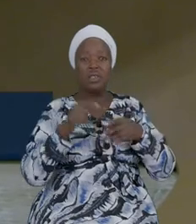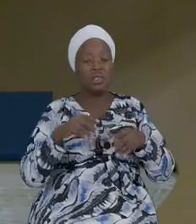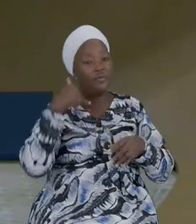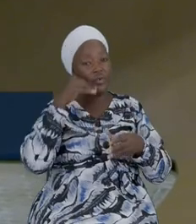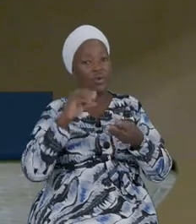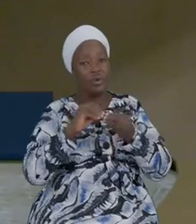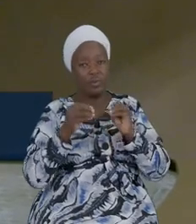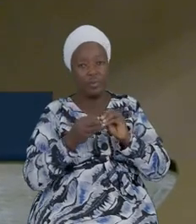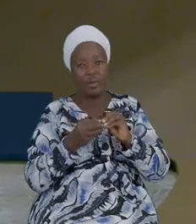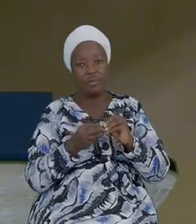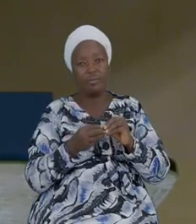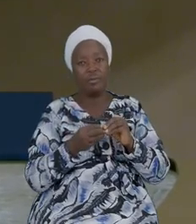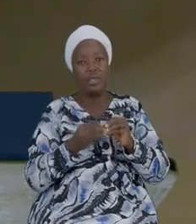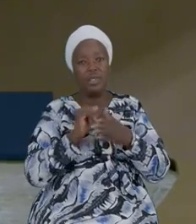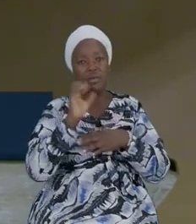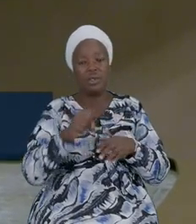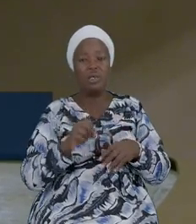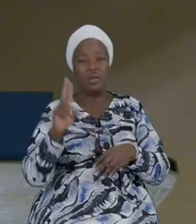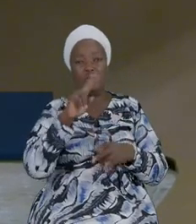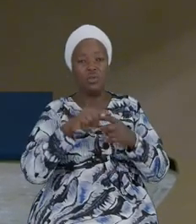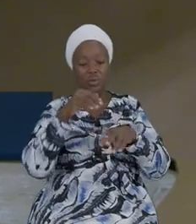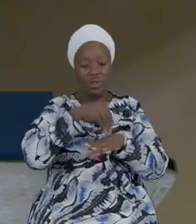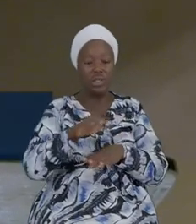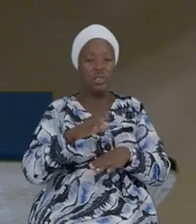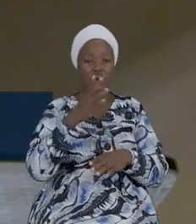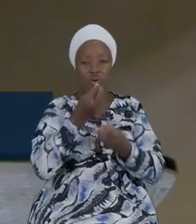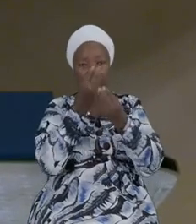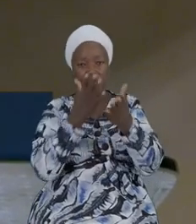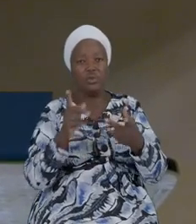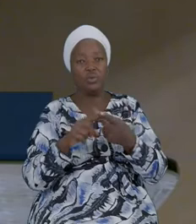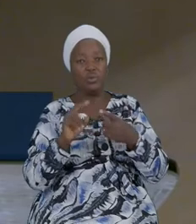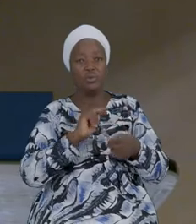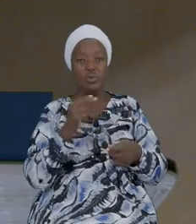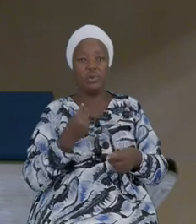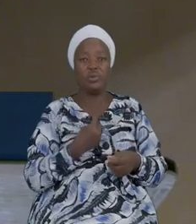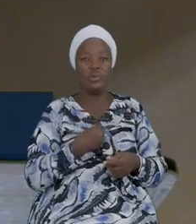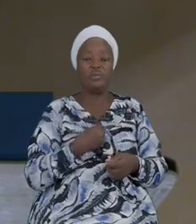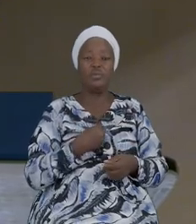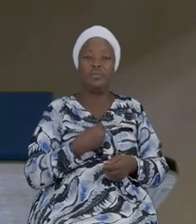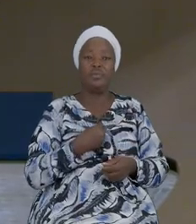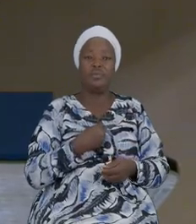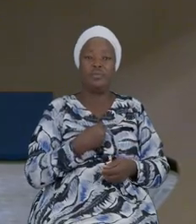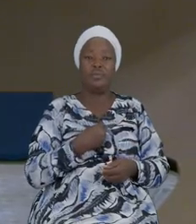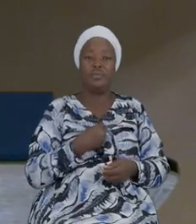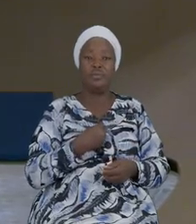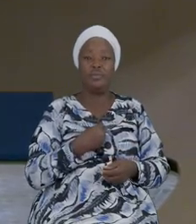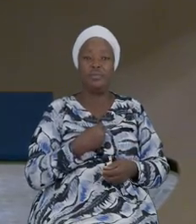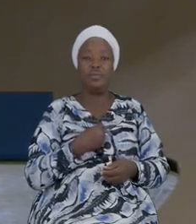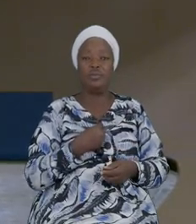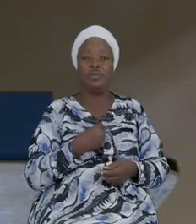number that you can use to send your information and it will get to us.